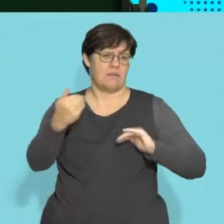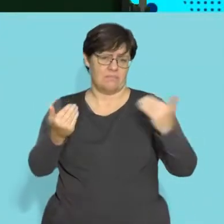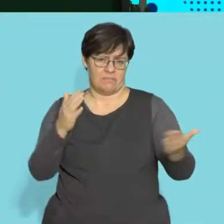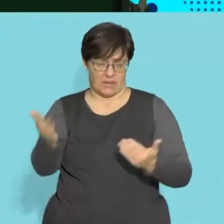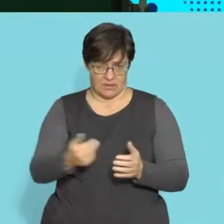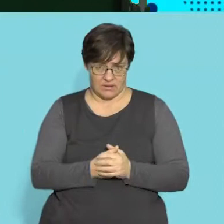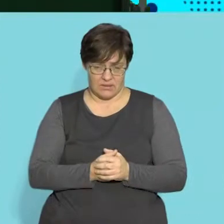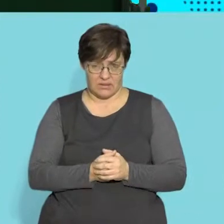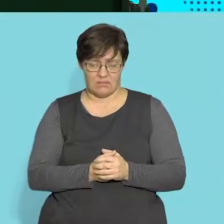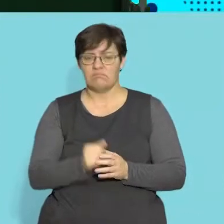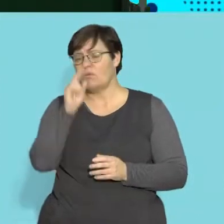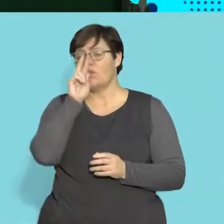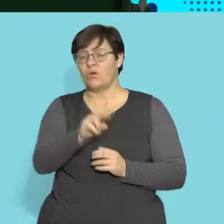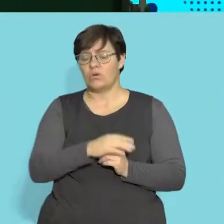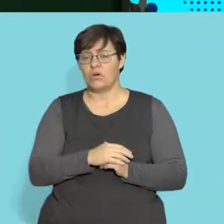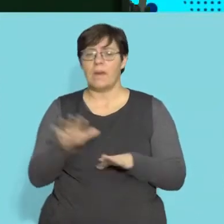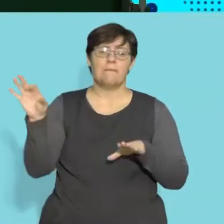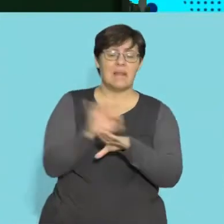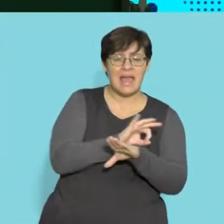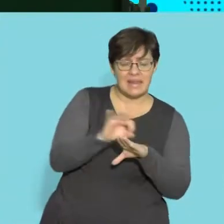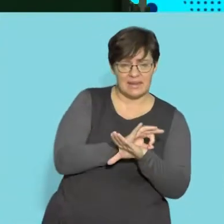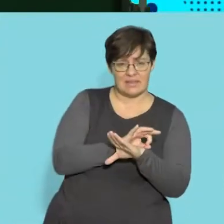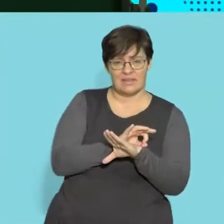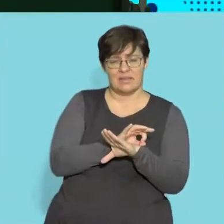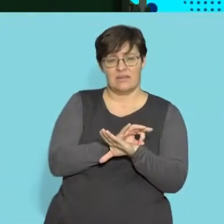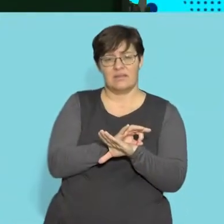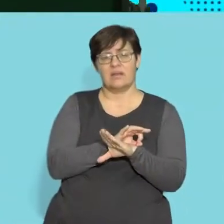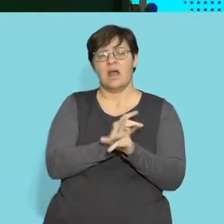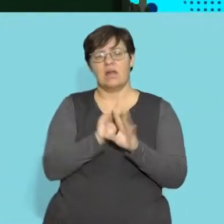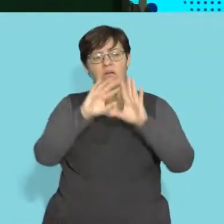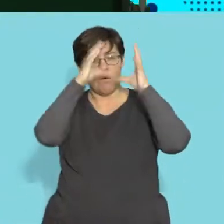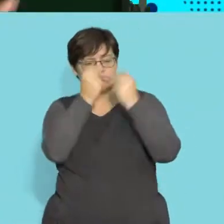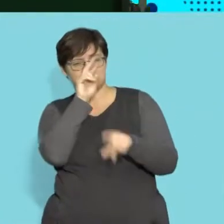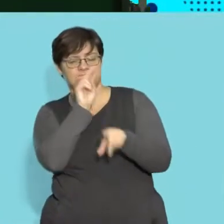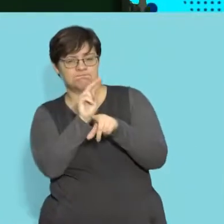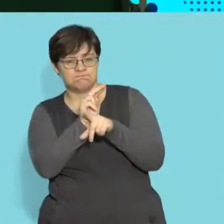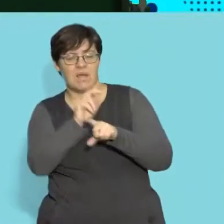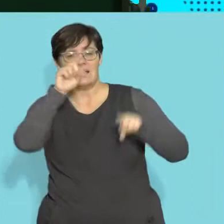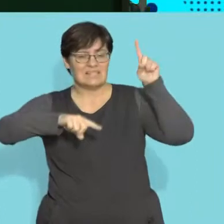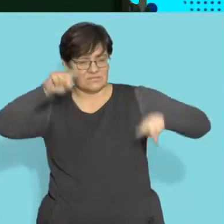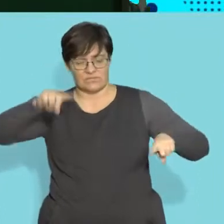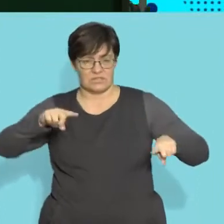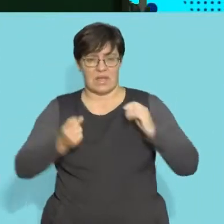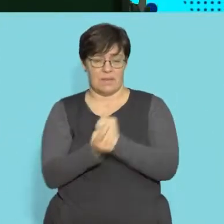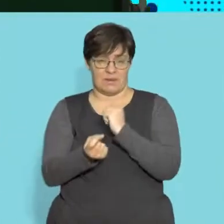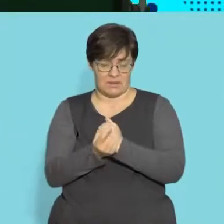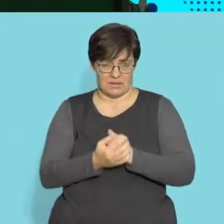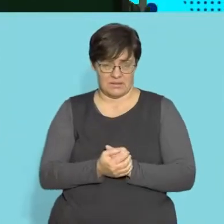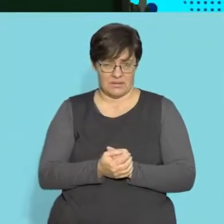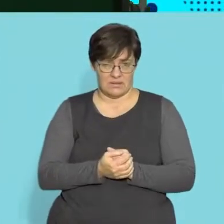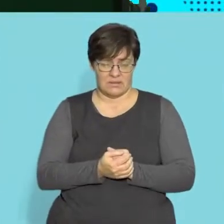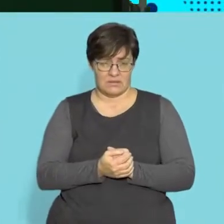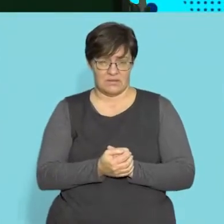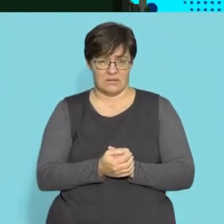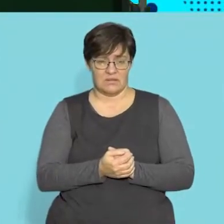concepts. We then looked at planning, and a plan was an overview of the different aspects of that essay.